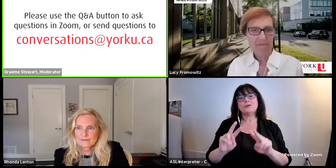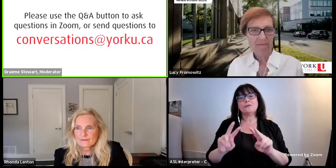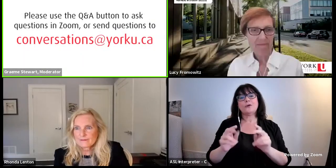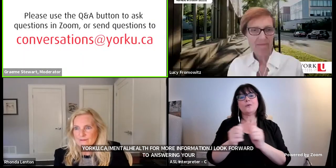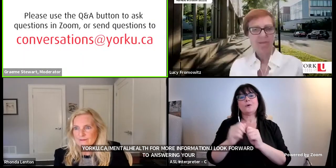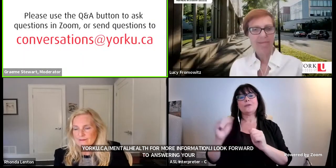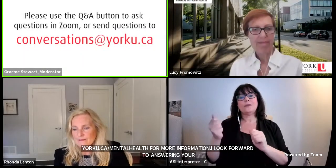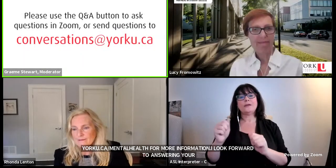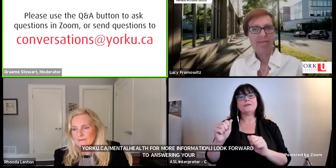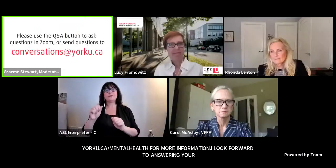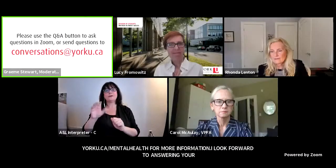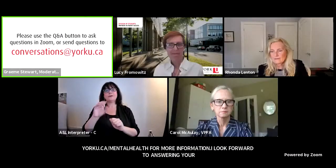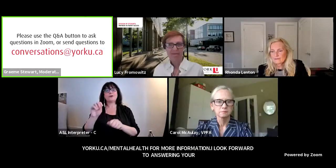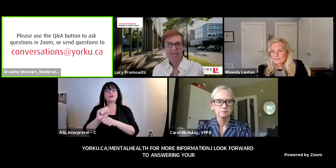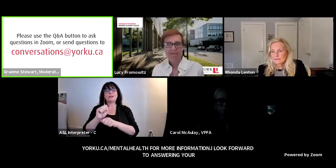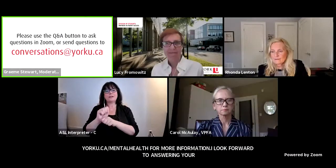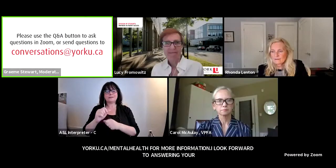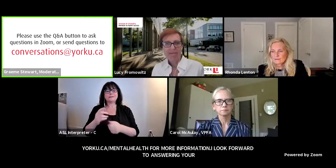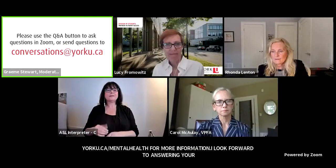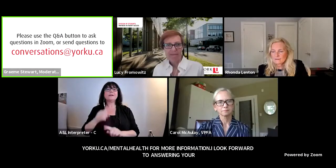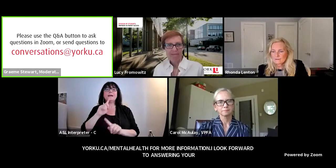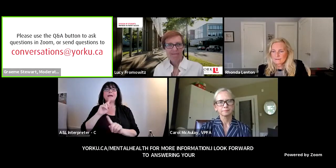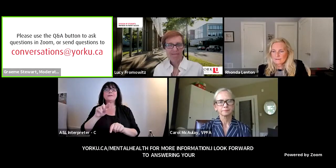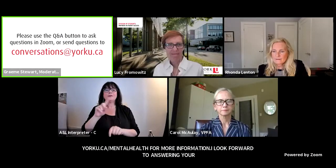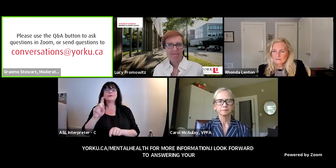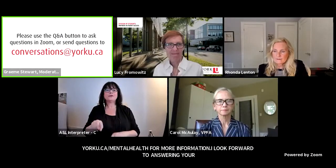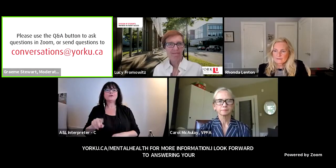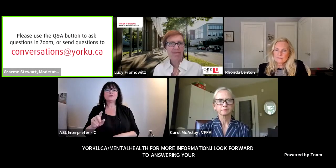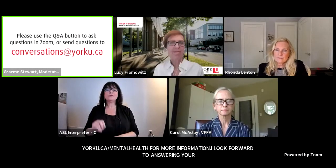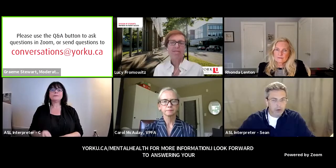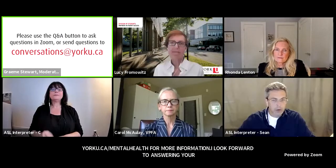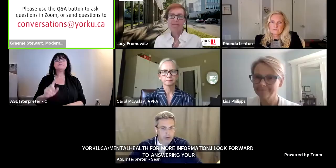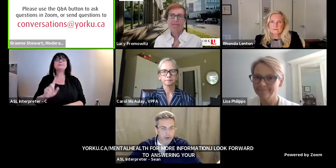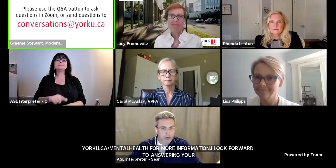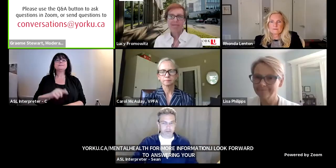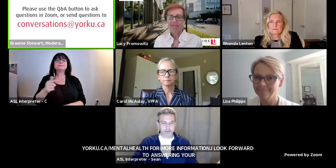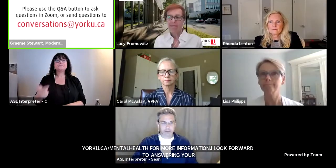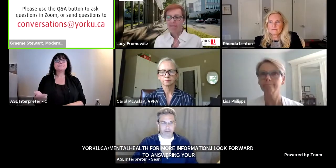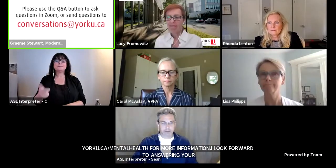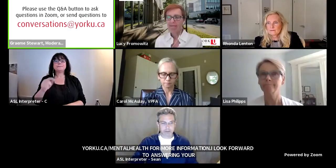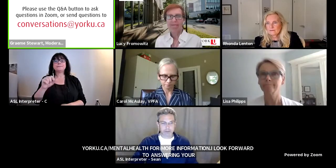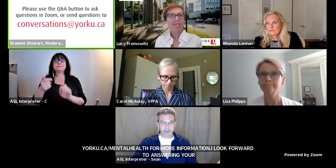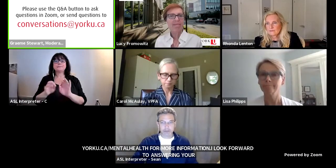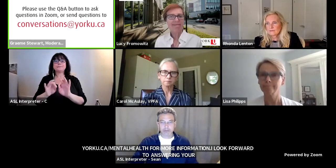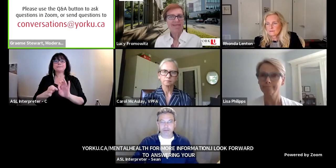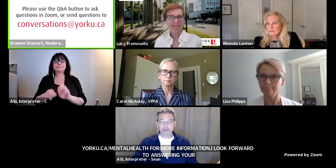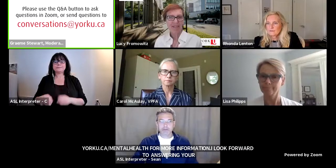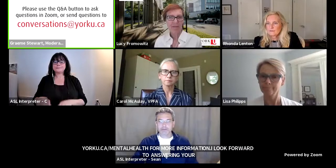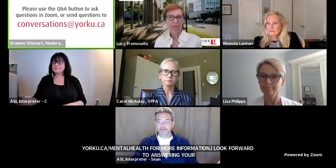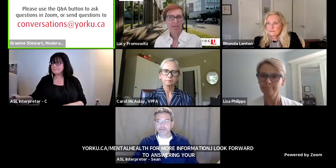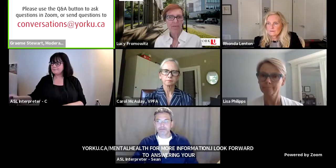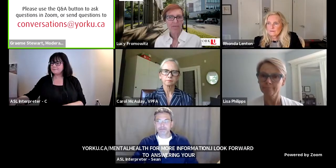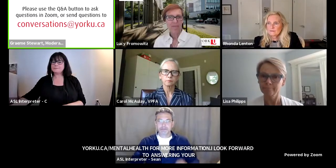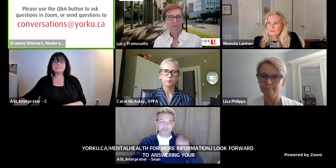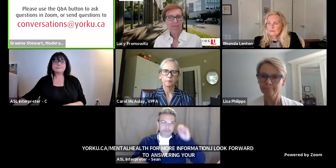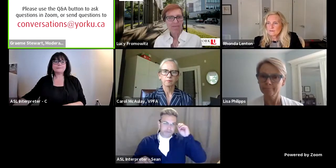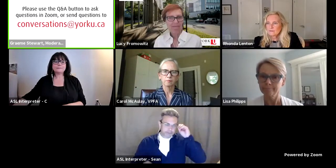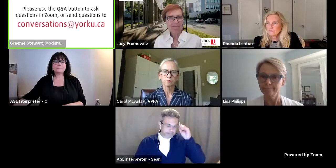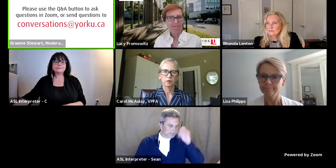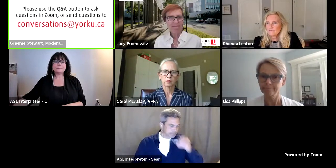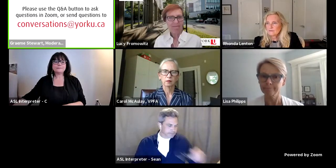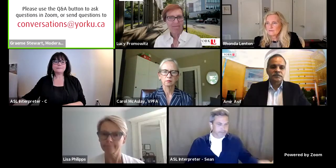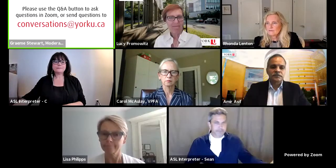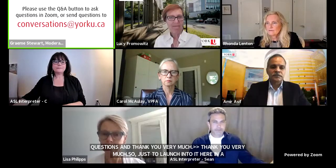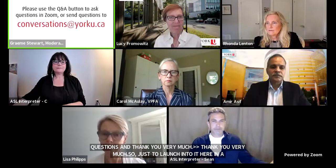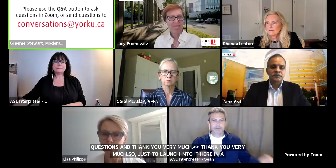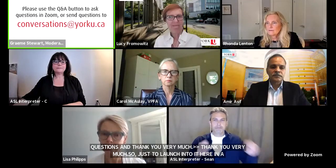All right, thank you very much, President Linton. So we'll just launch into it here in a couple of seconds. Just a reminder to everyone that there are a few different ways